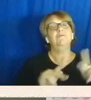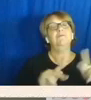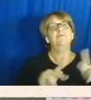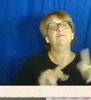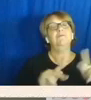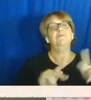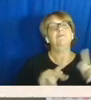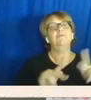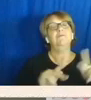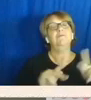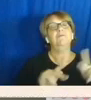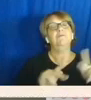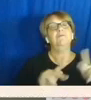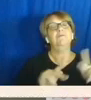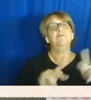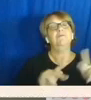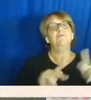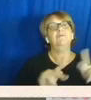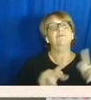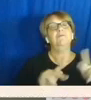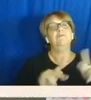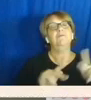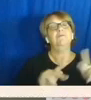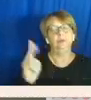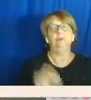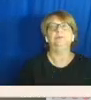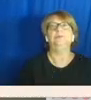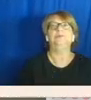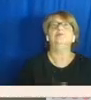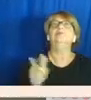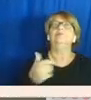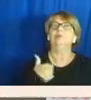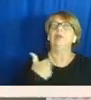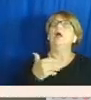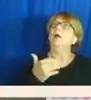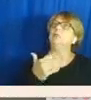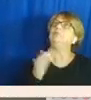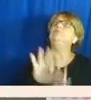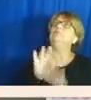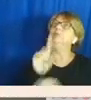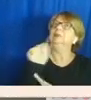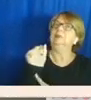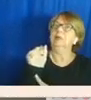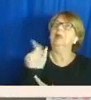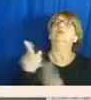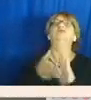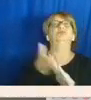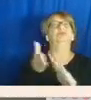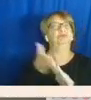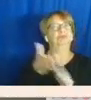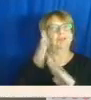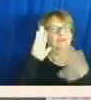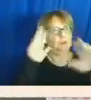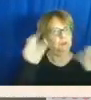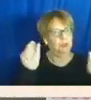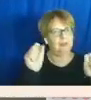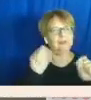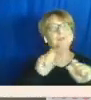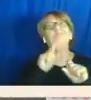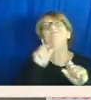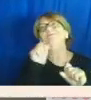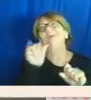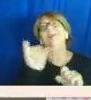in World War II, had a significant disability, ran for president, and unlike FDR,